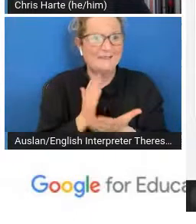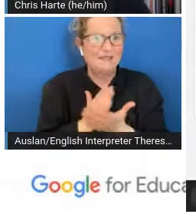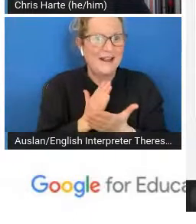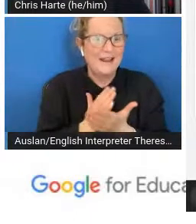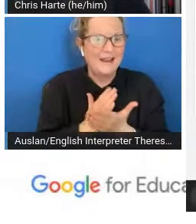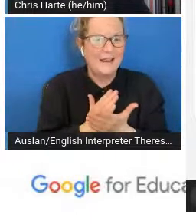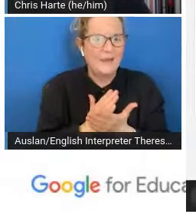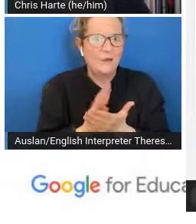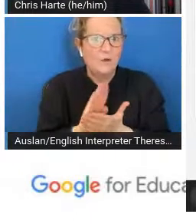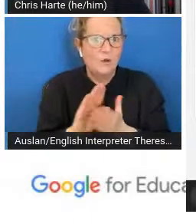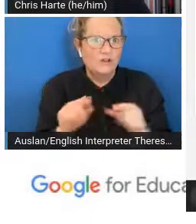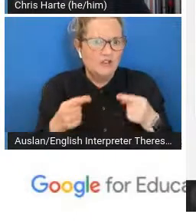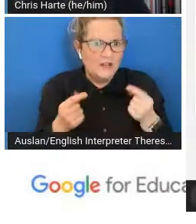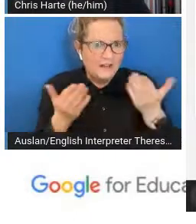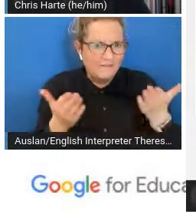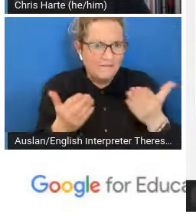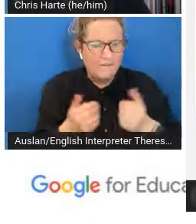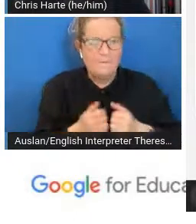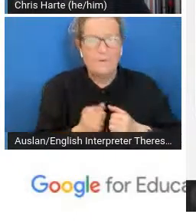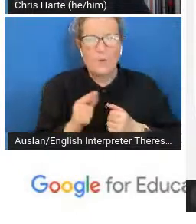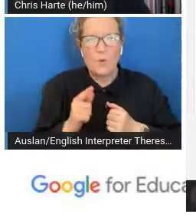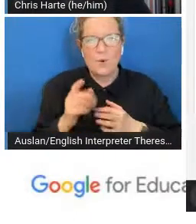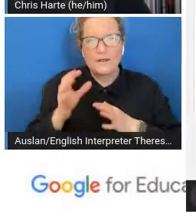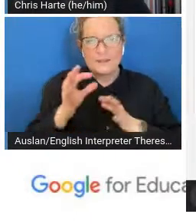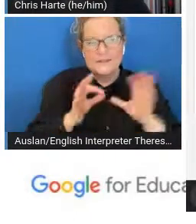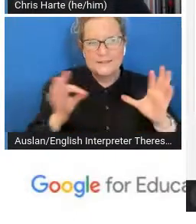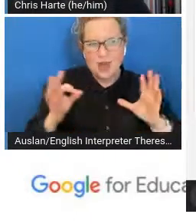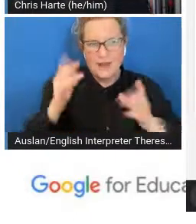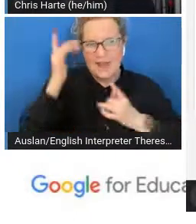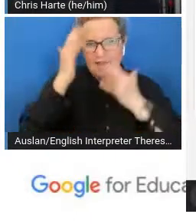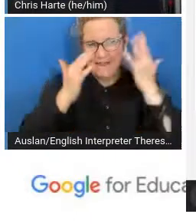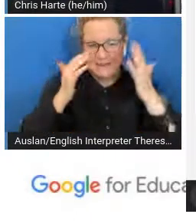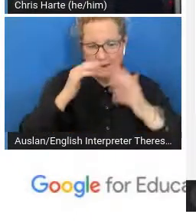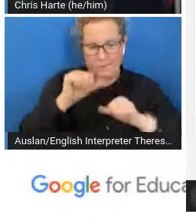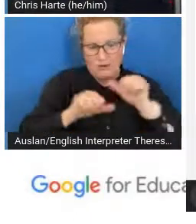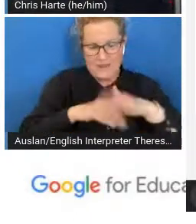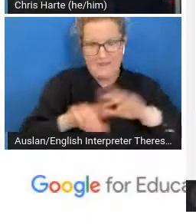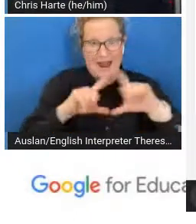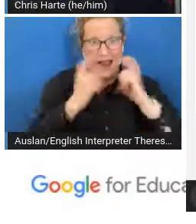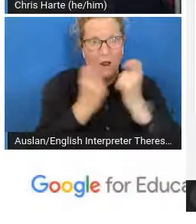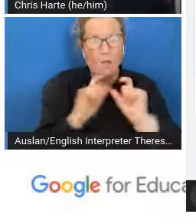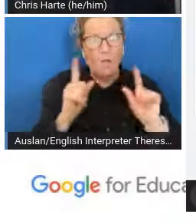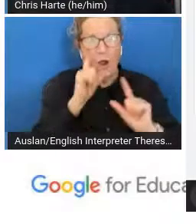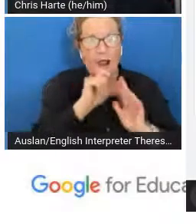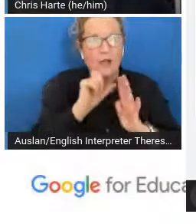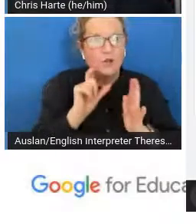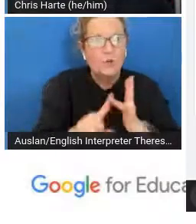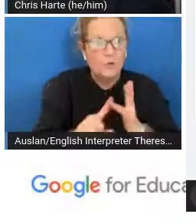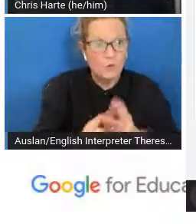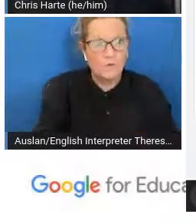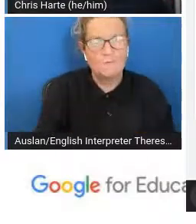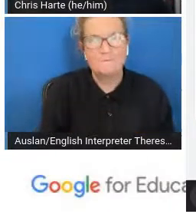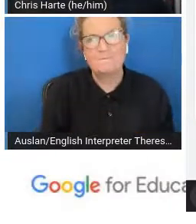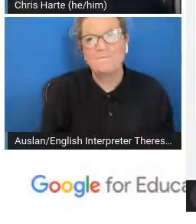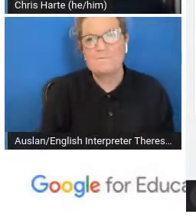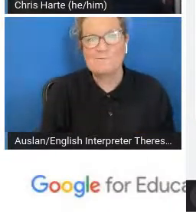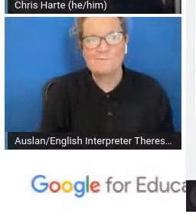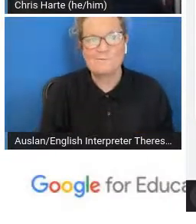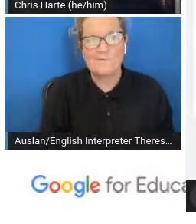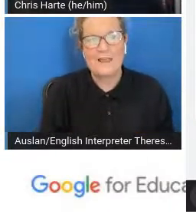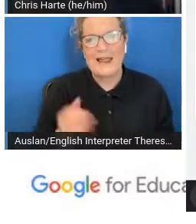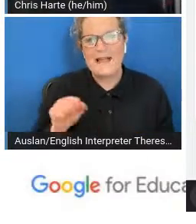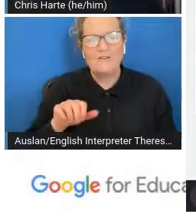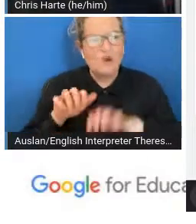that you can do the design thinking process in your classroom. So if you want to jump on, the Jamboard link is in the